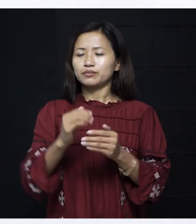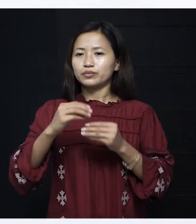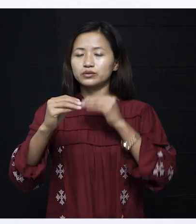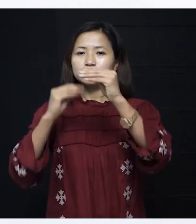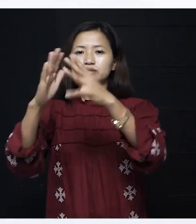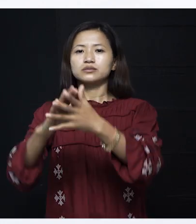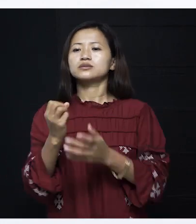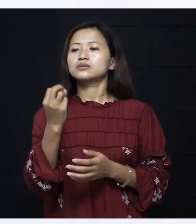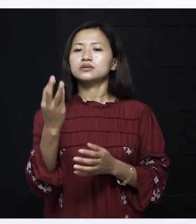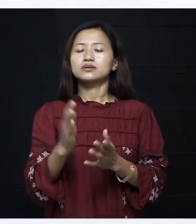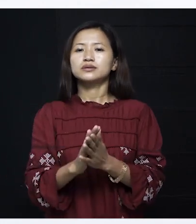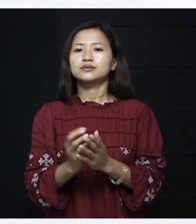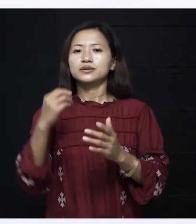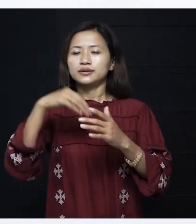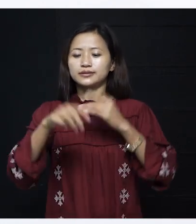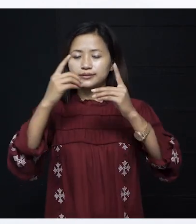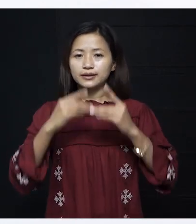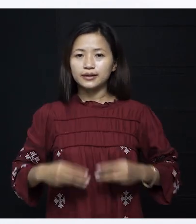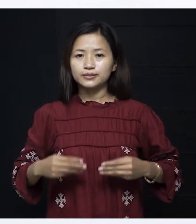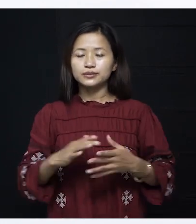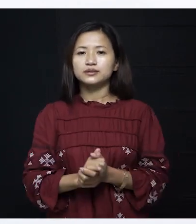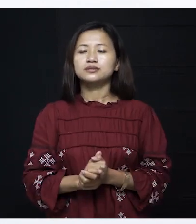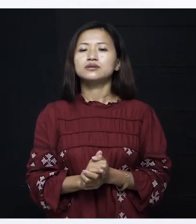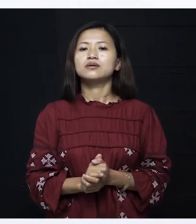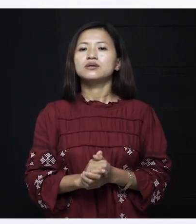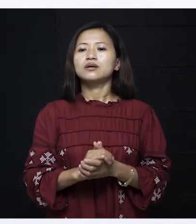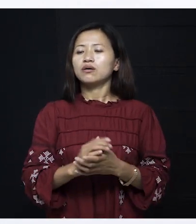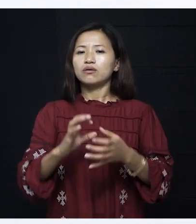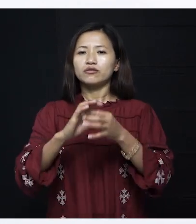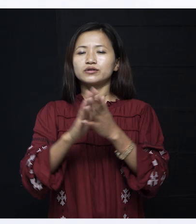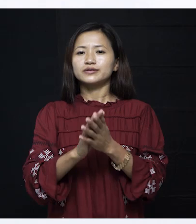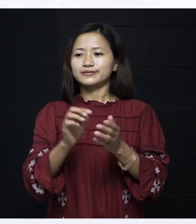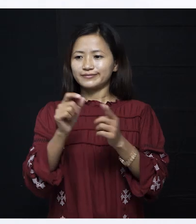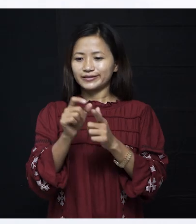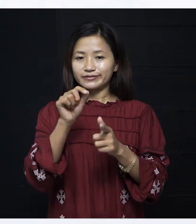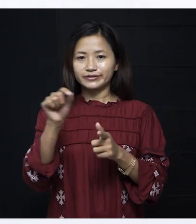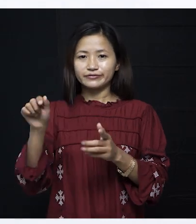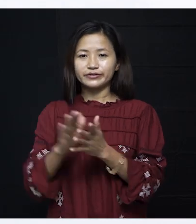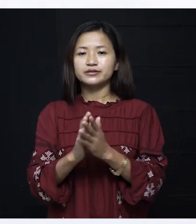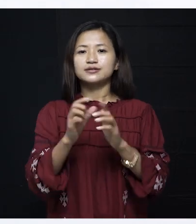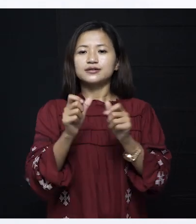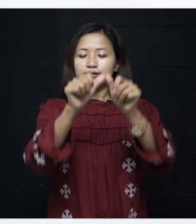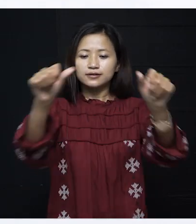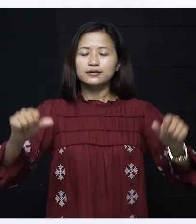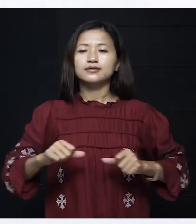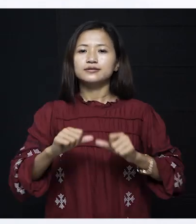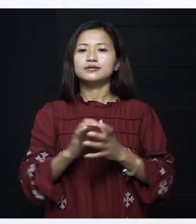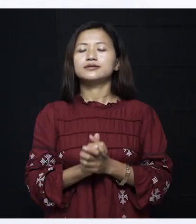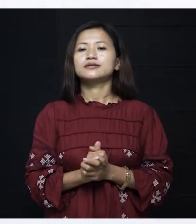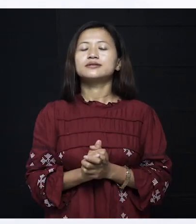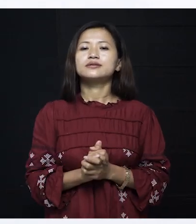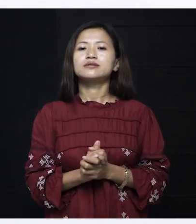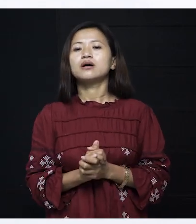process of counting the inhabitants, okay, of a defined area. And after they have done this,